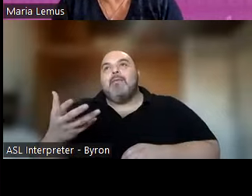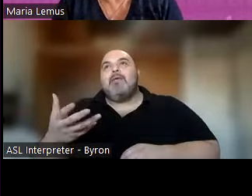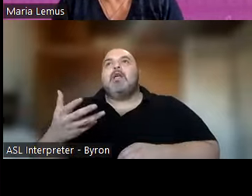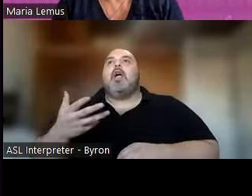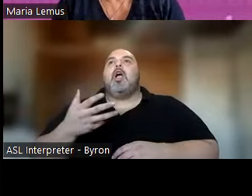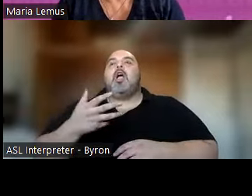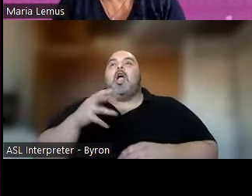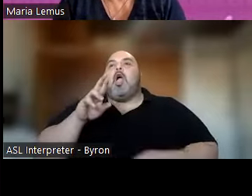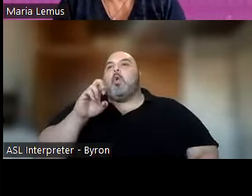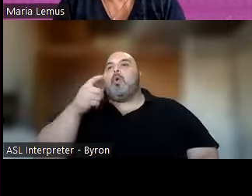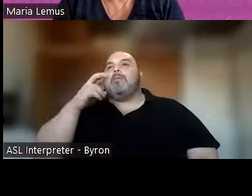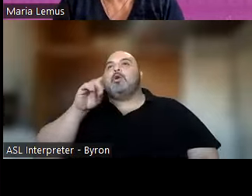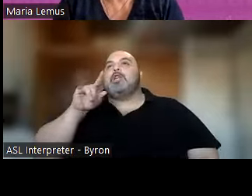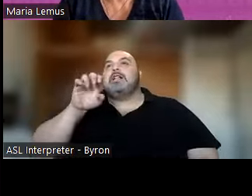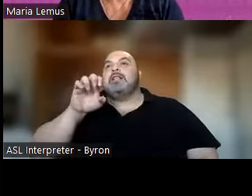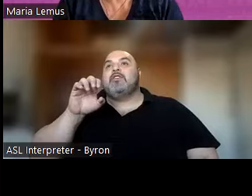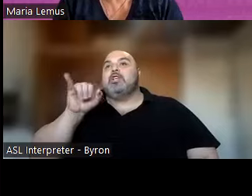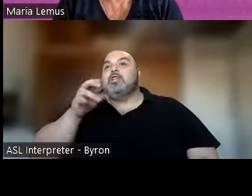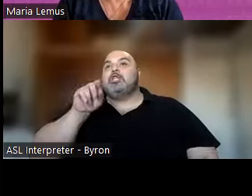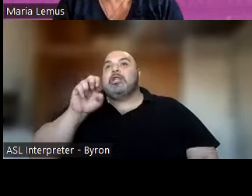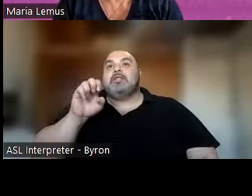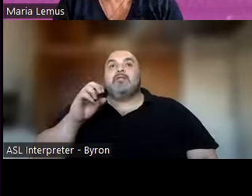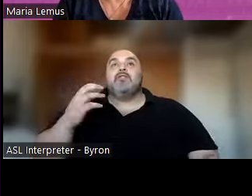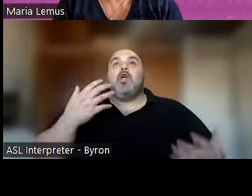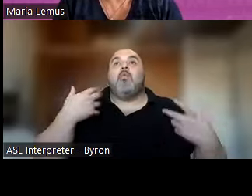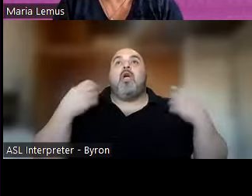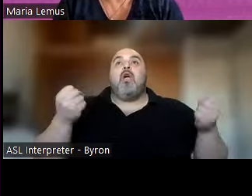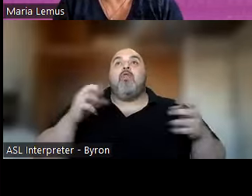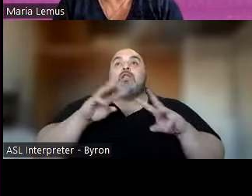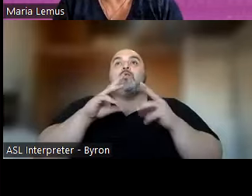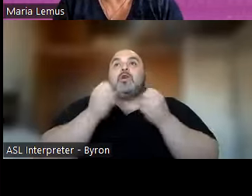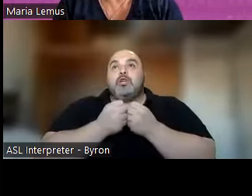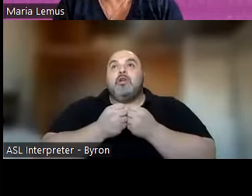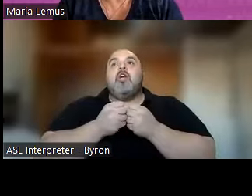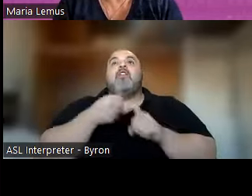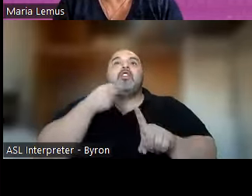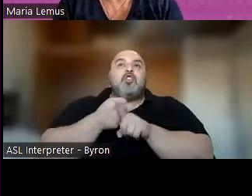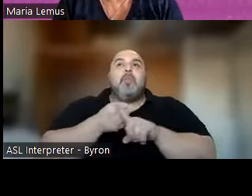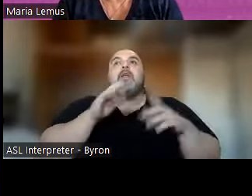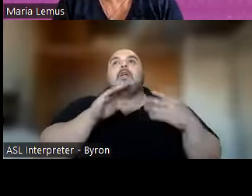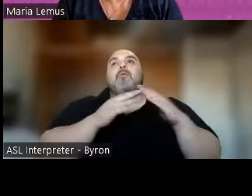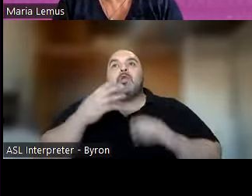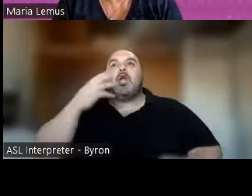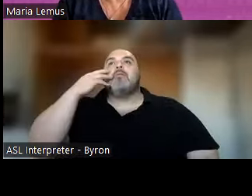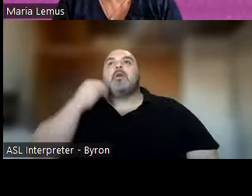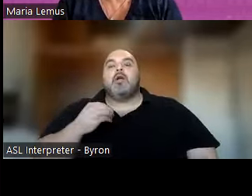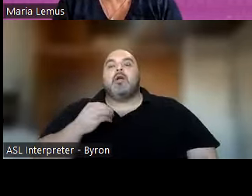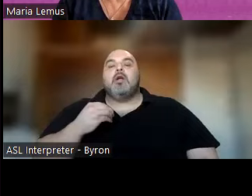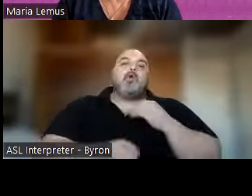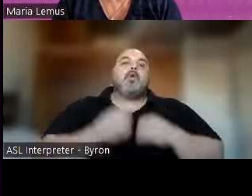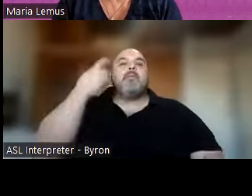reproductive justice. We did a lot of wellness workshops because of the trauma that communities are experiencing, both because